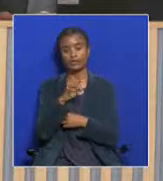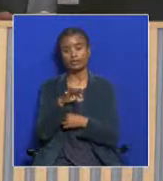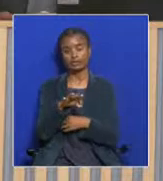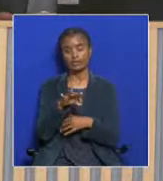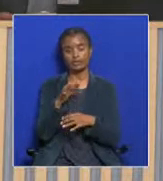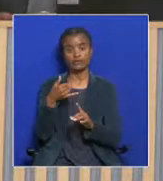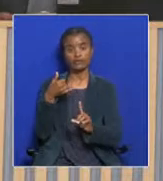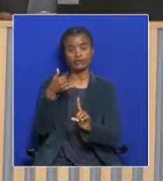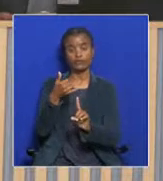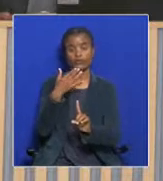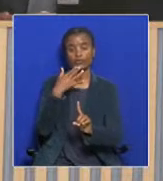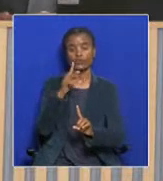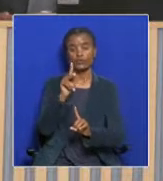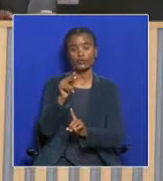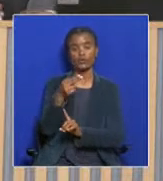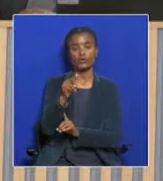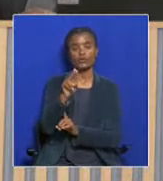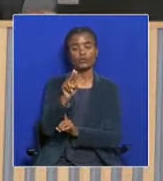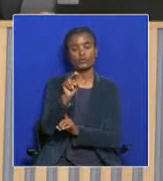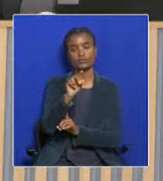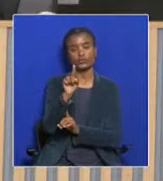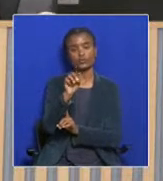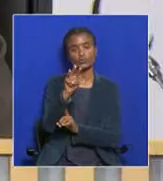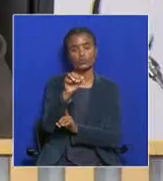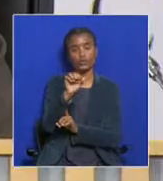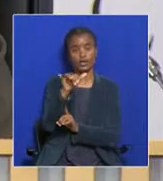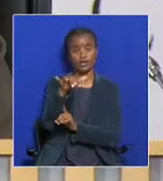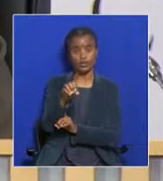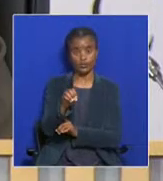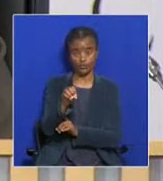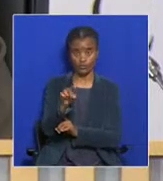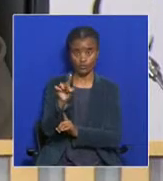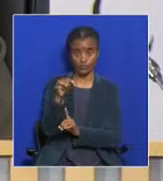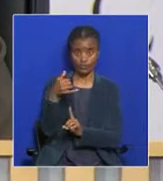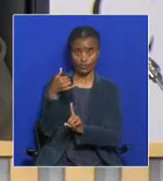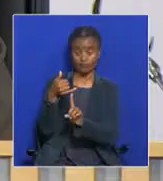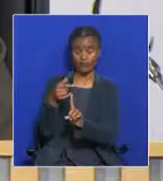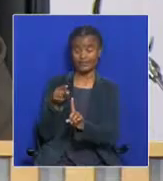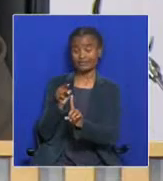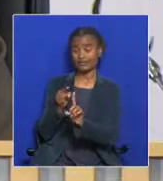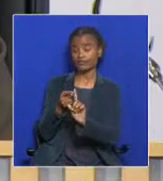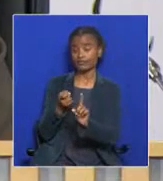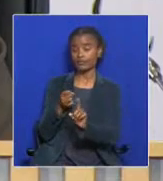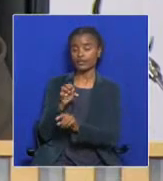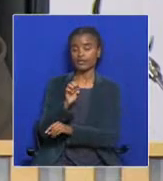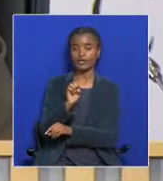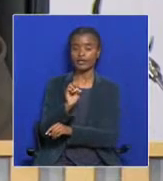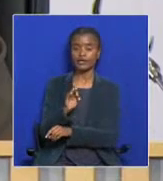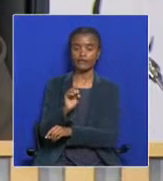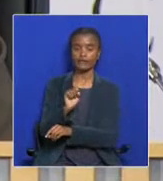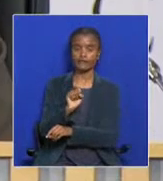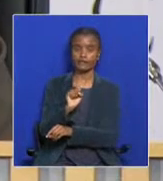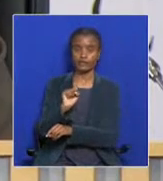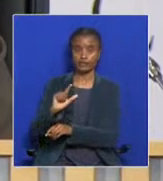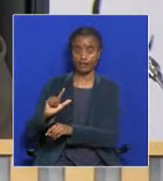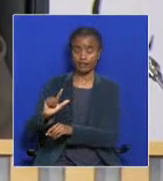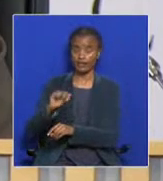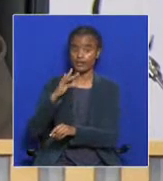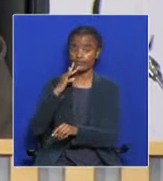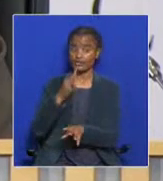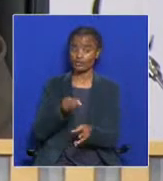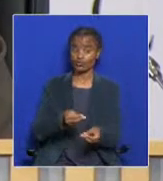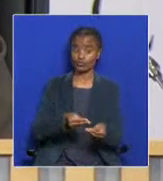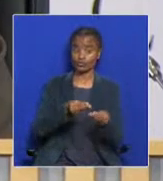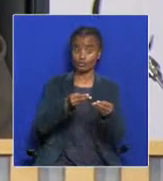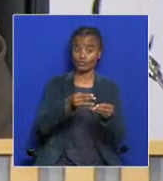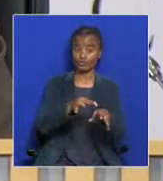the FSL. So you are actively involved. You didn't leave it to Mpangase. Somewhere down the line in those days still, you